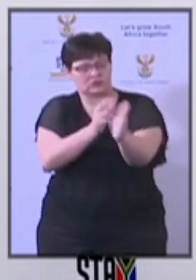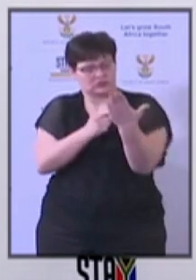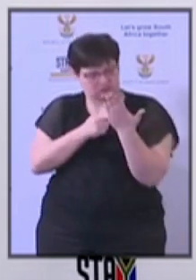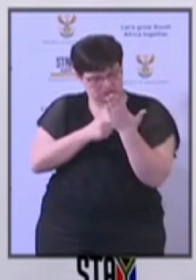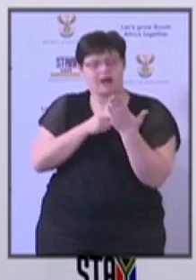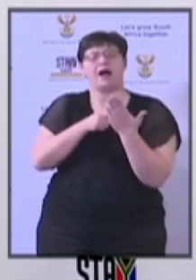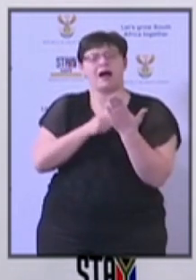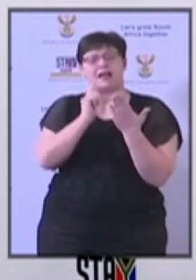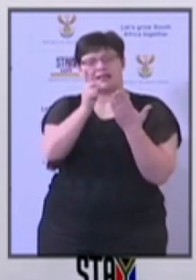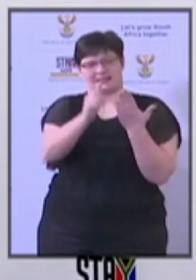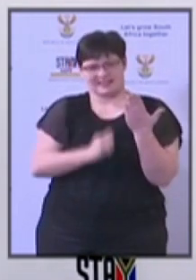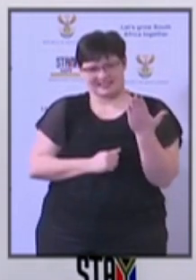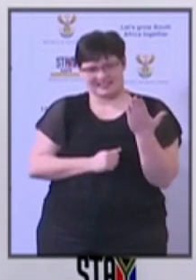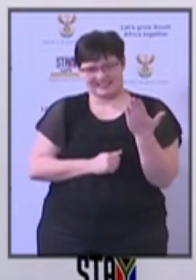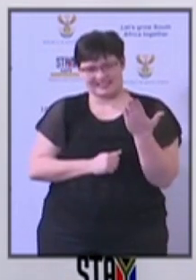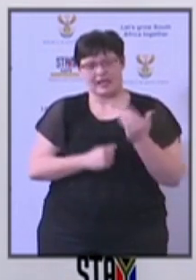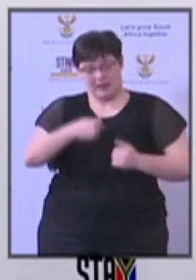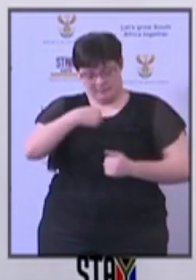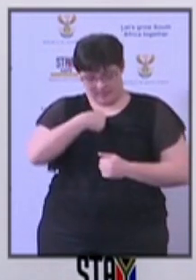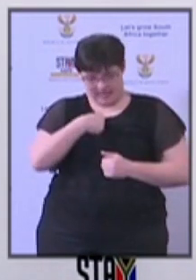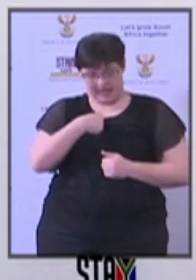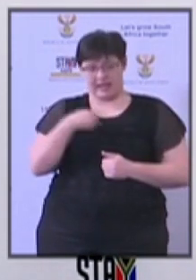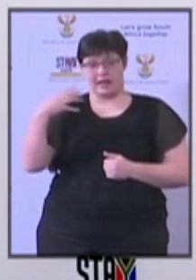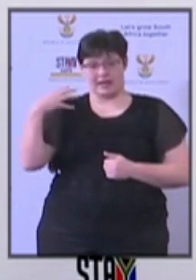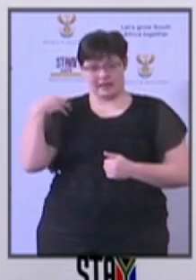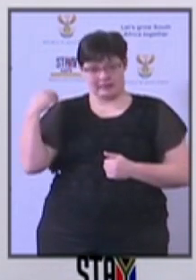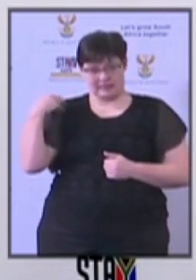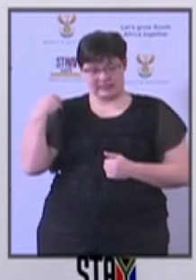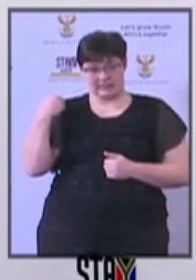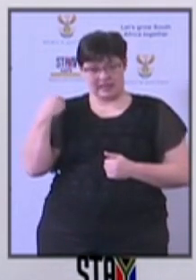agreed that myself and the Minister of